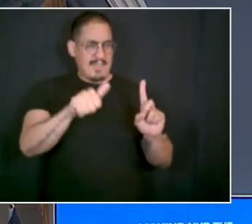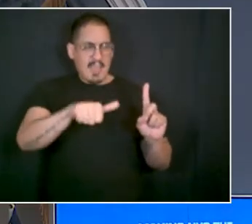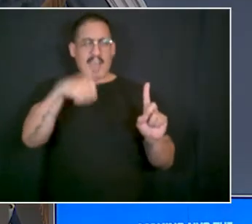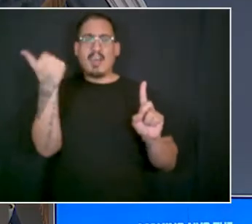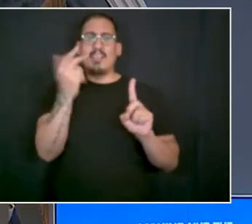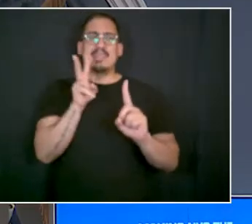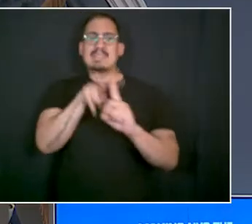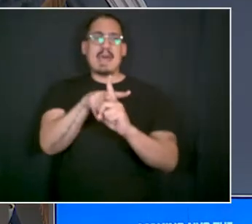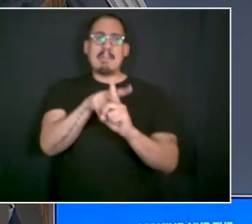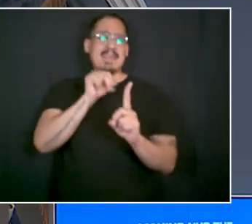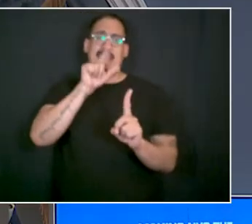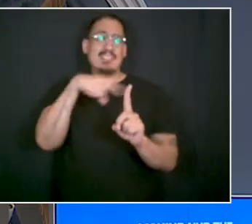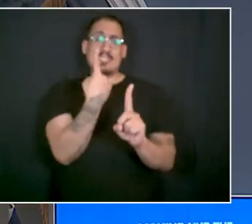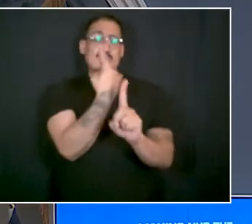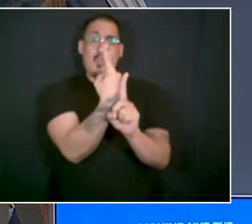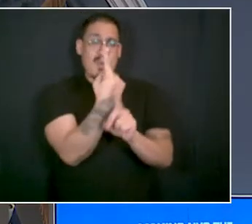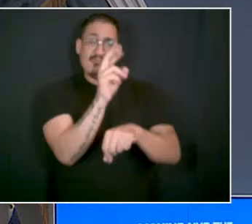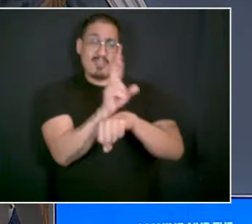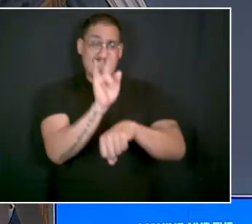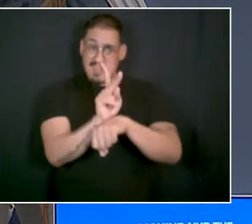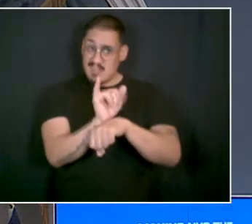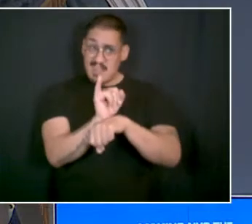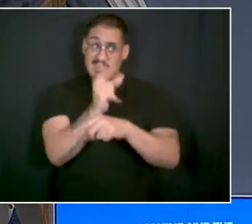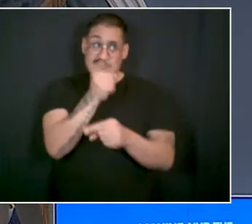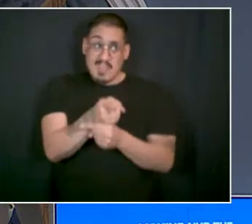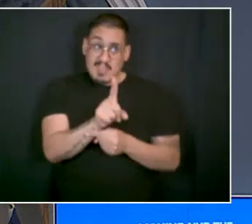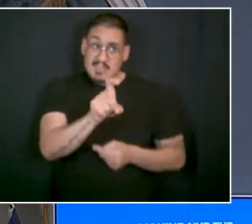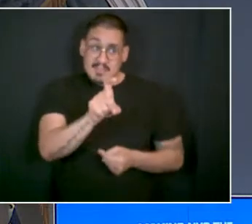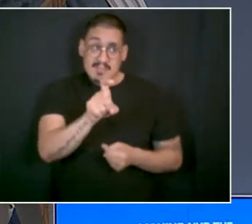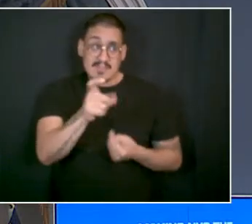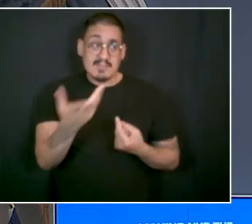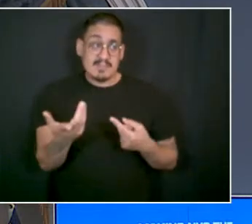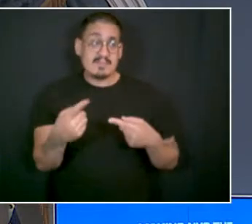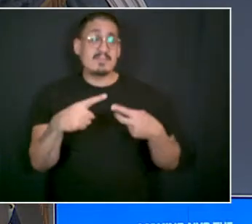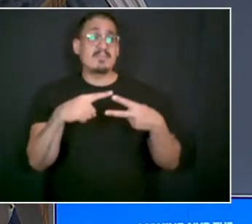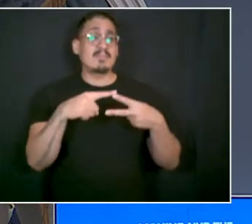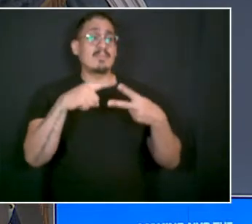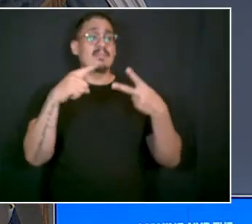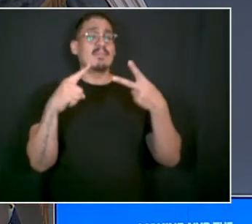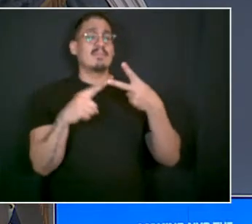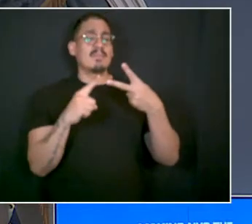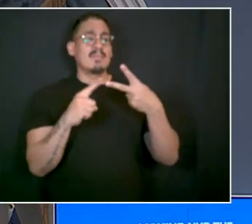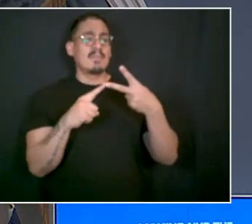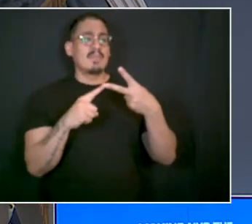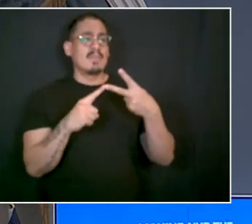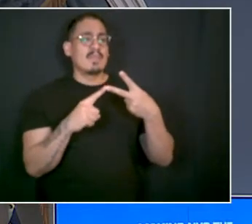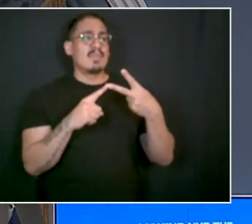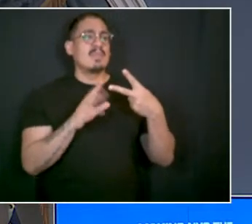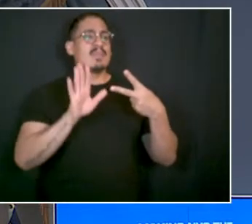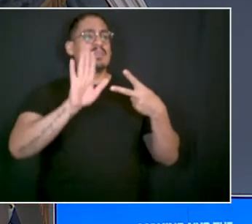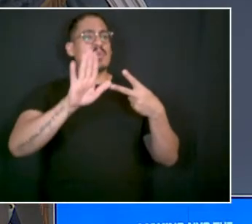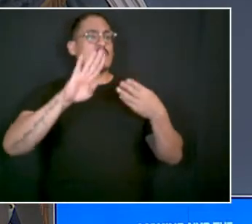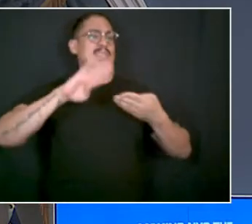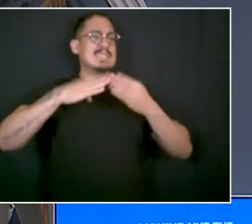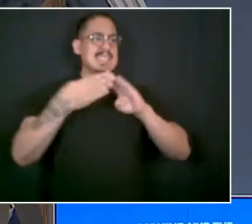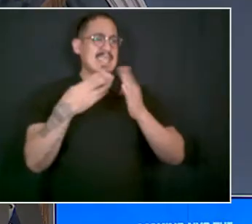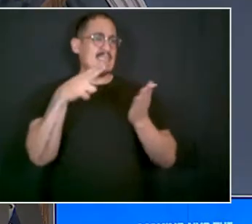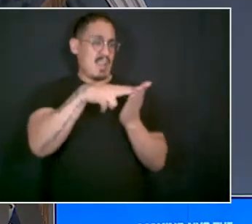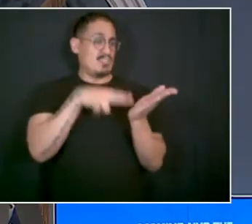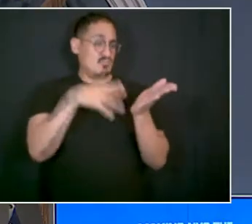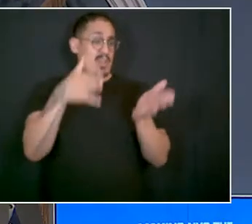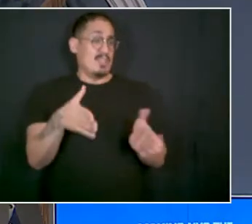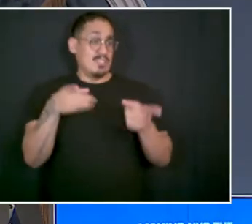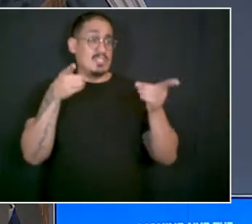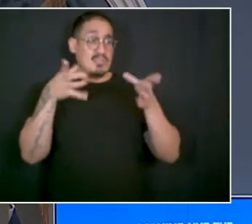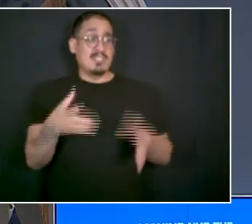do now that he's coming in? And secondly, your city contracts director resigned last week. I was wondering if you had